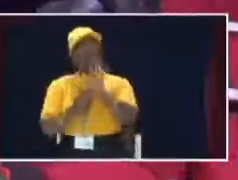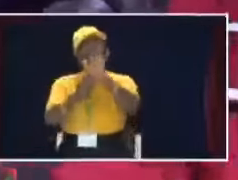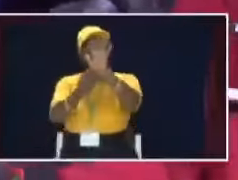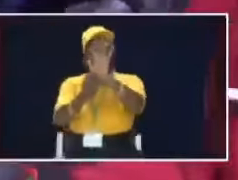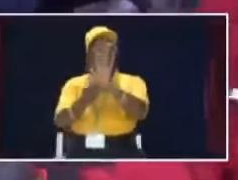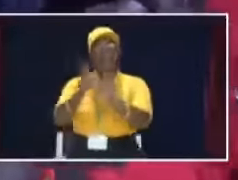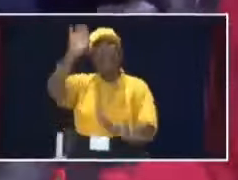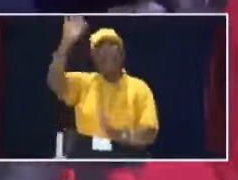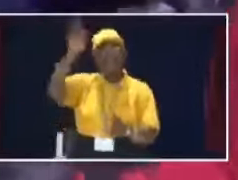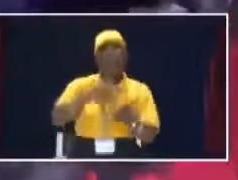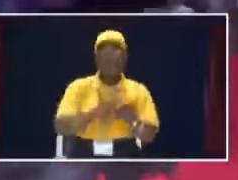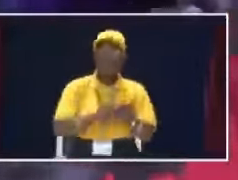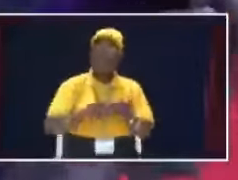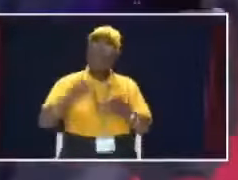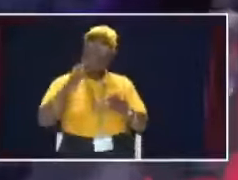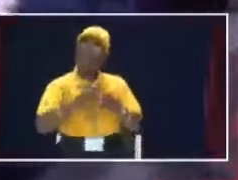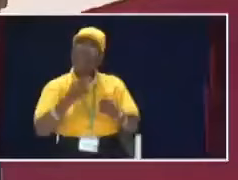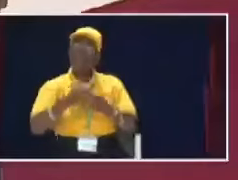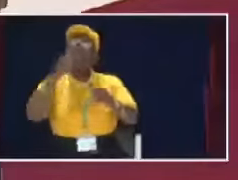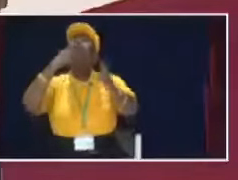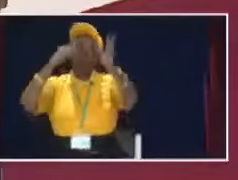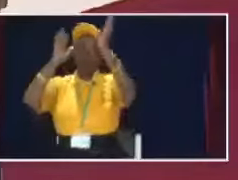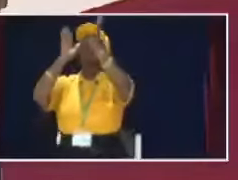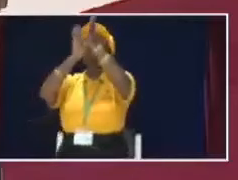name. Praise him.